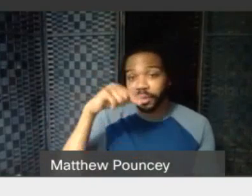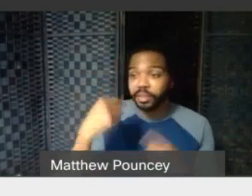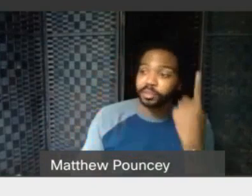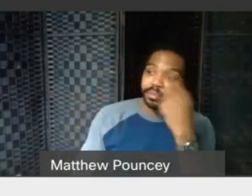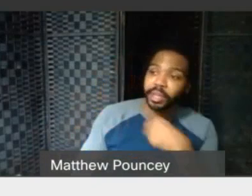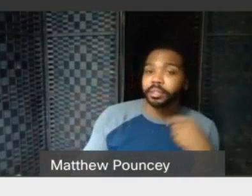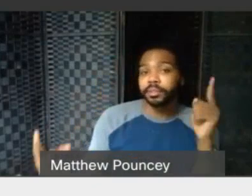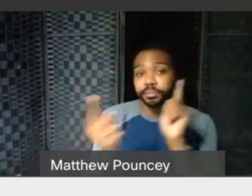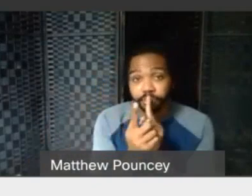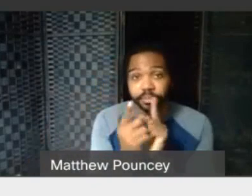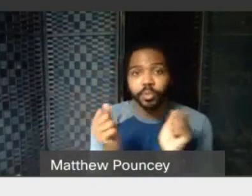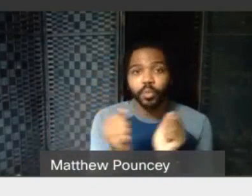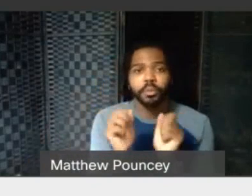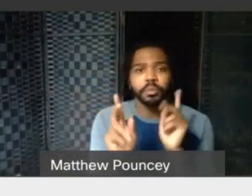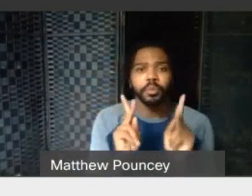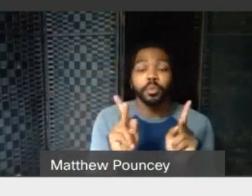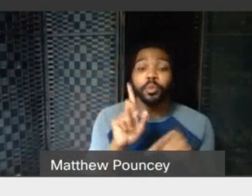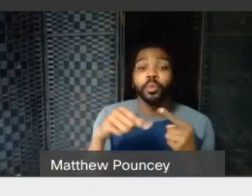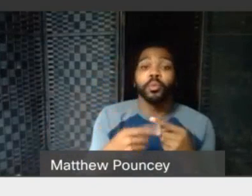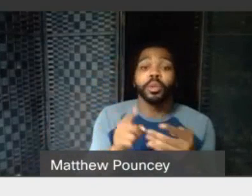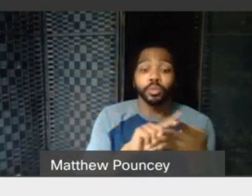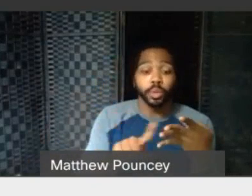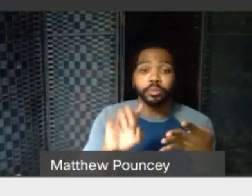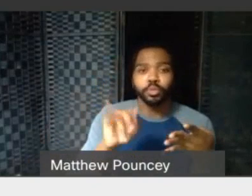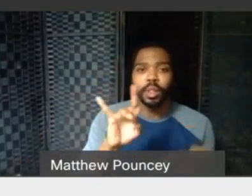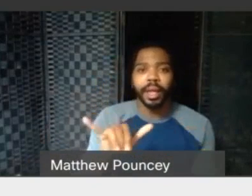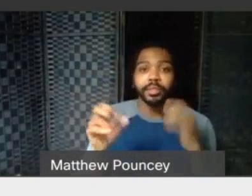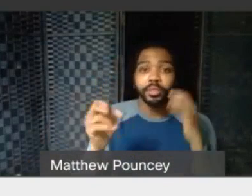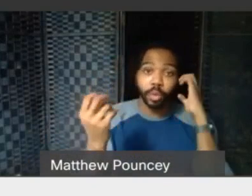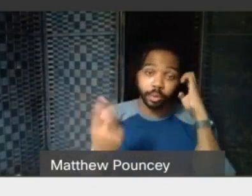folks in the week of July 12th.